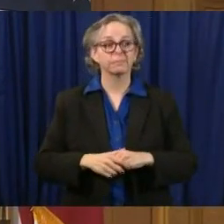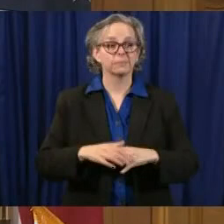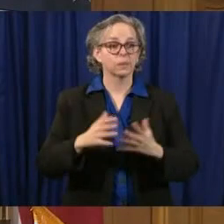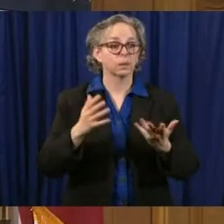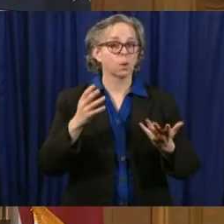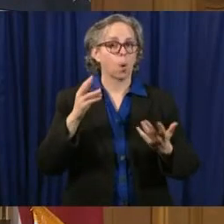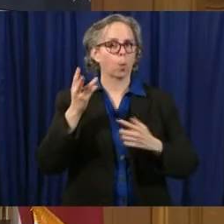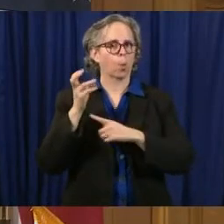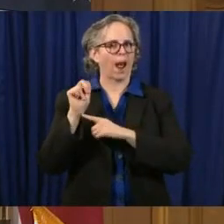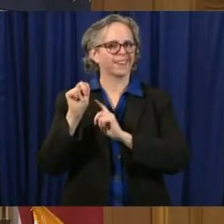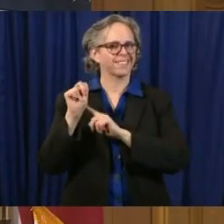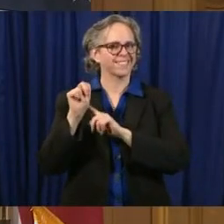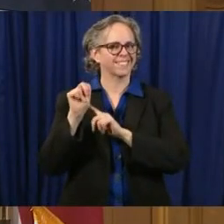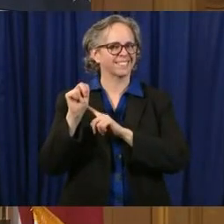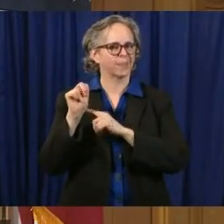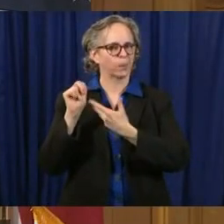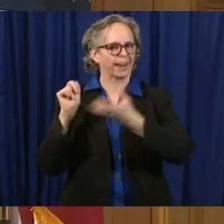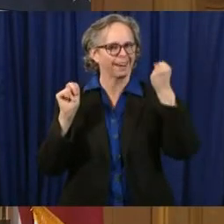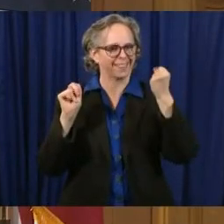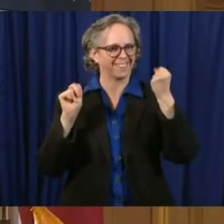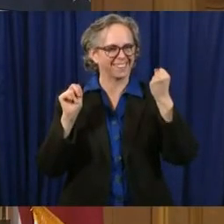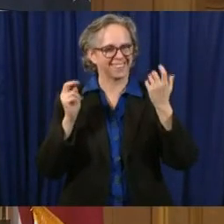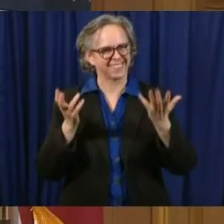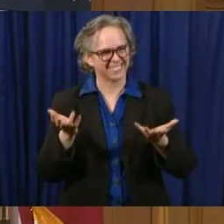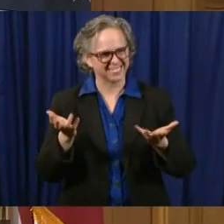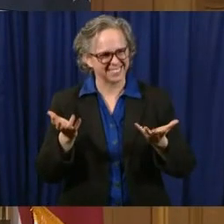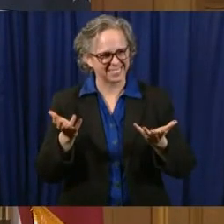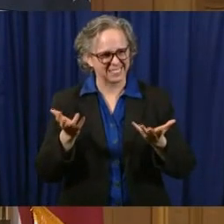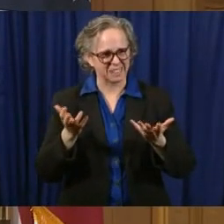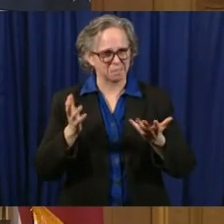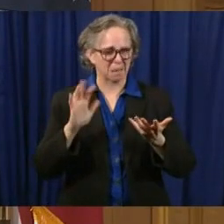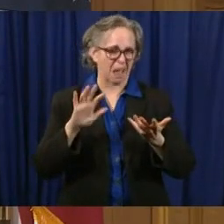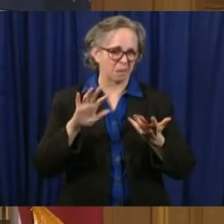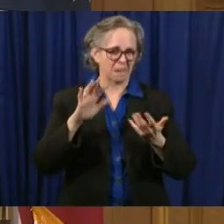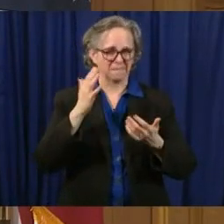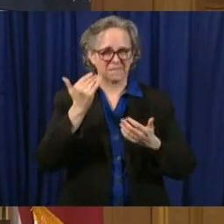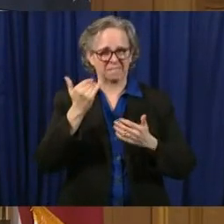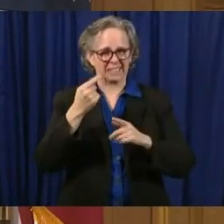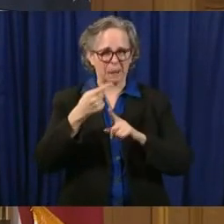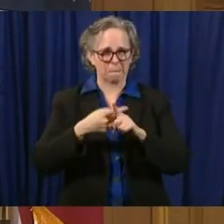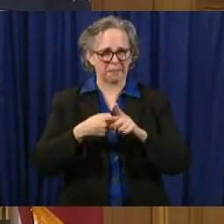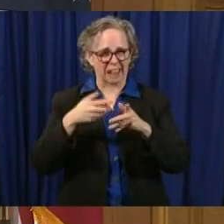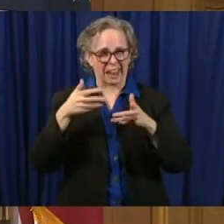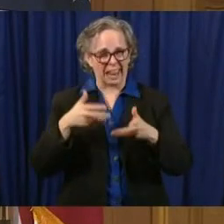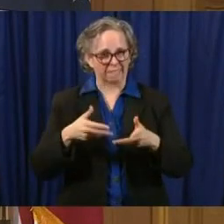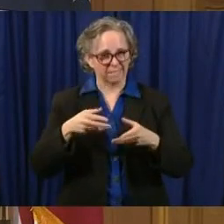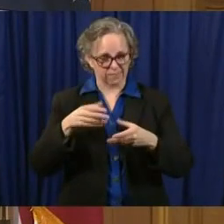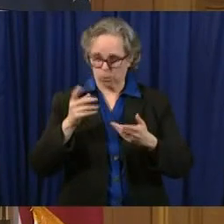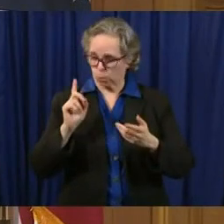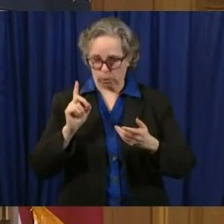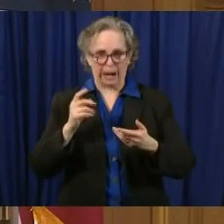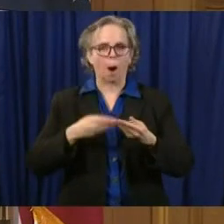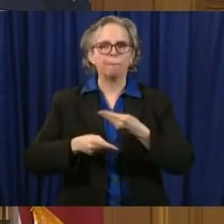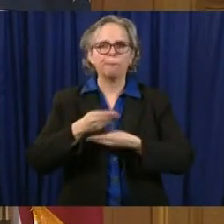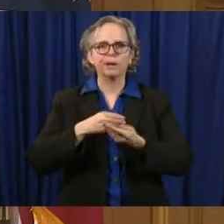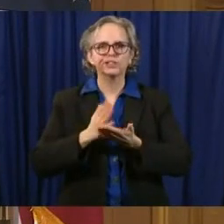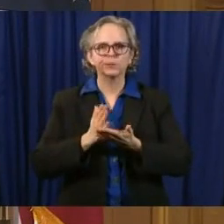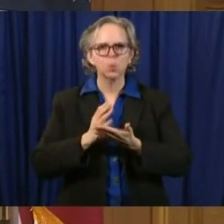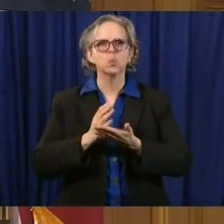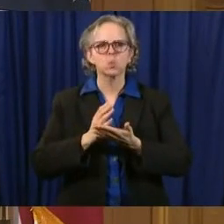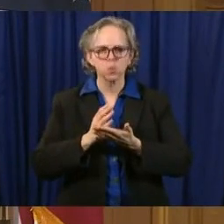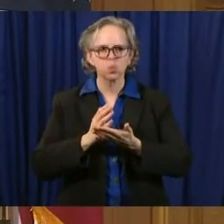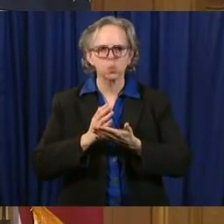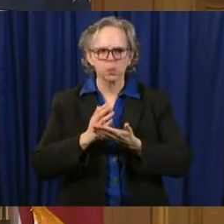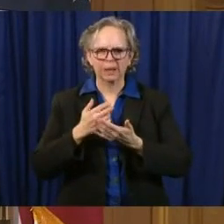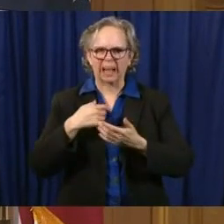know, 15 months or so left in this budget. You know, we've got to balance the budget this year,